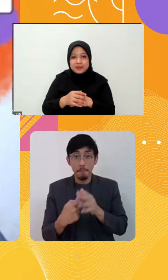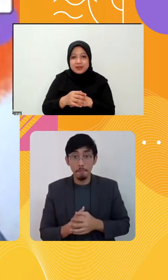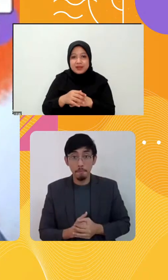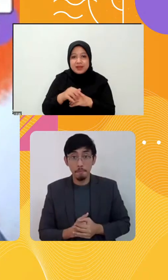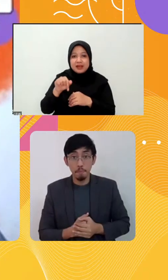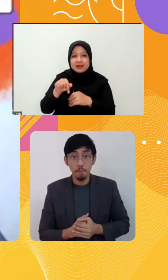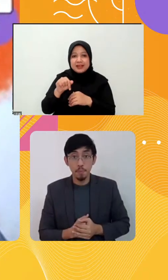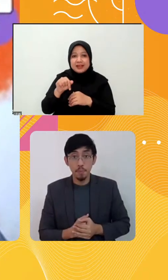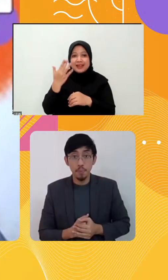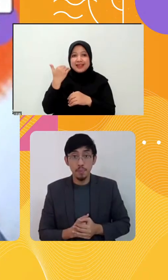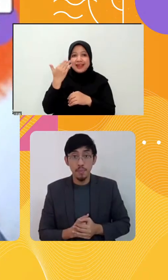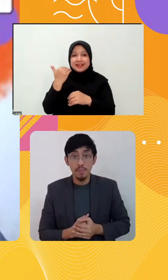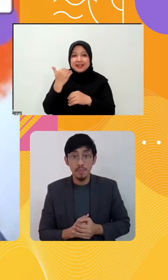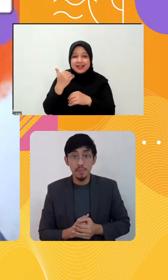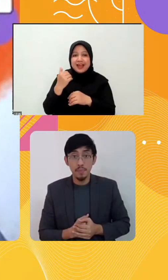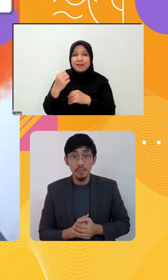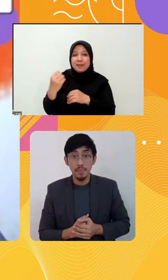choose